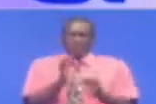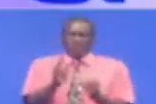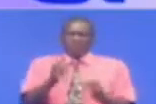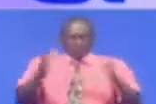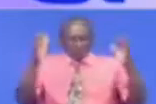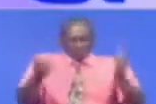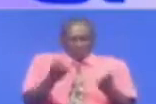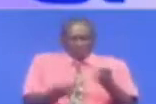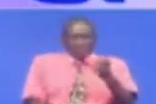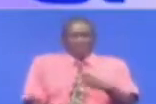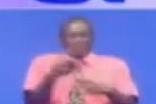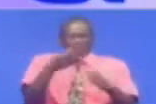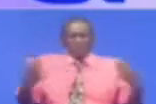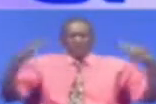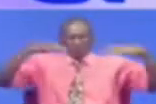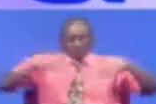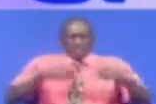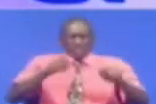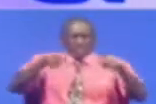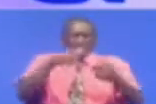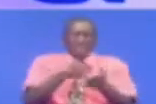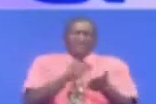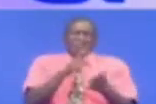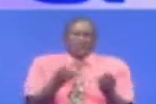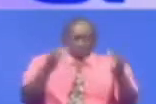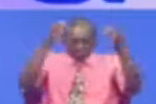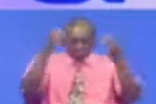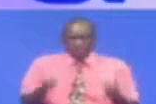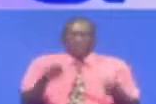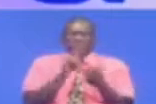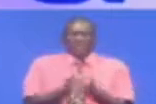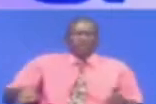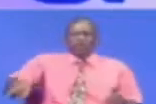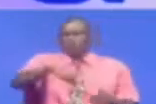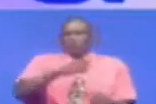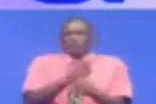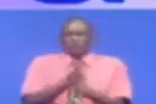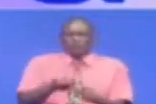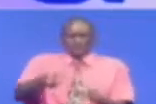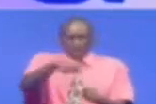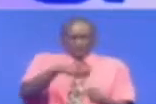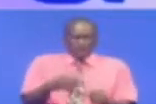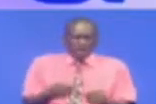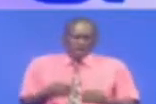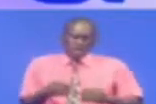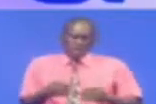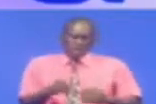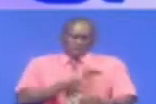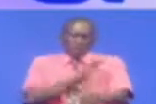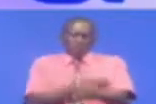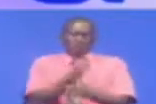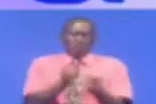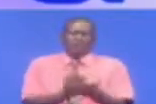thing comes out of this conference, let it be a resolve that we shall use our ingenuity to ensure that next